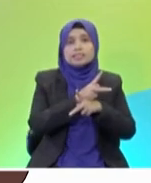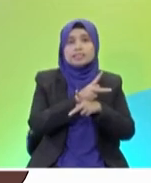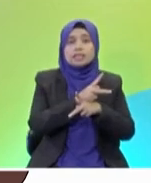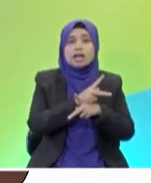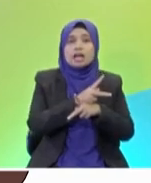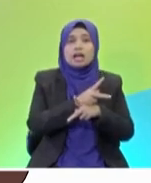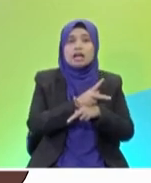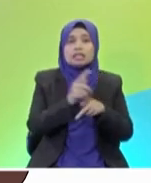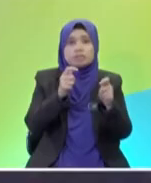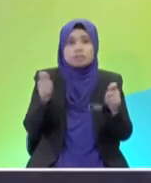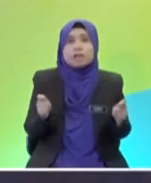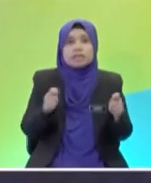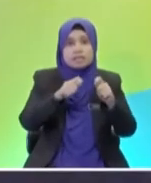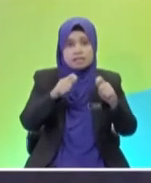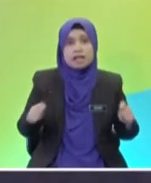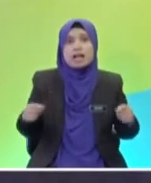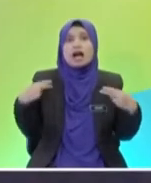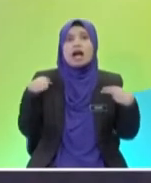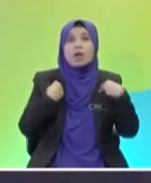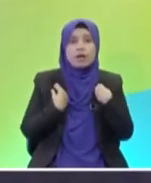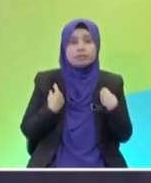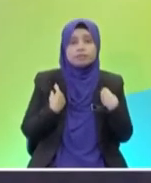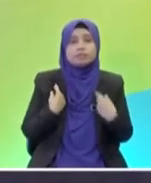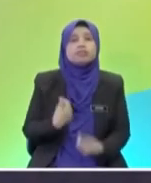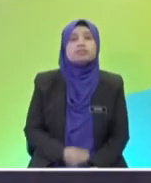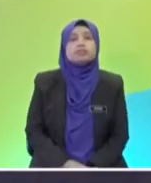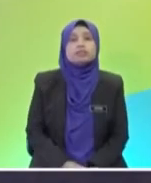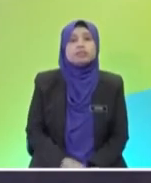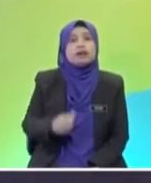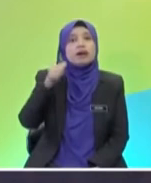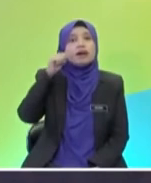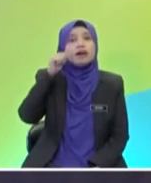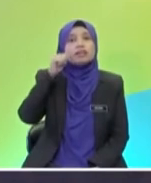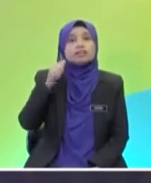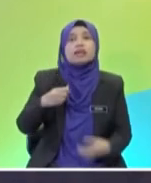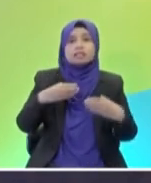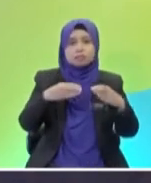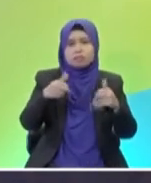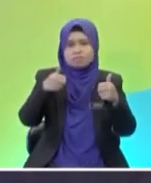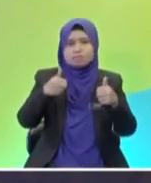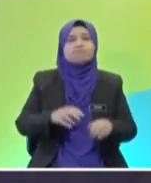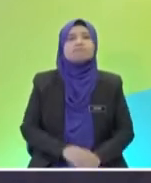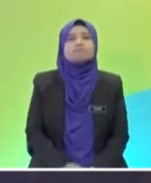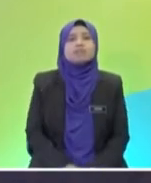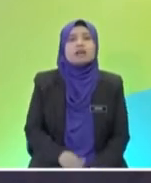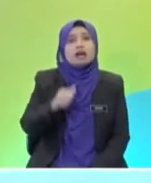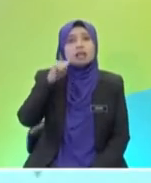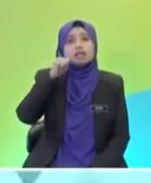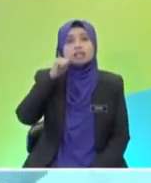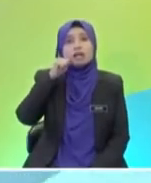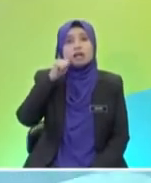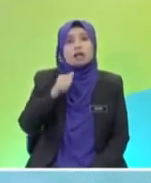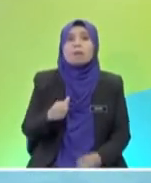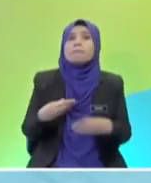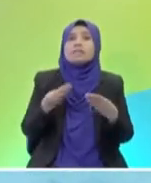of extinction. Arisha raised the hand the fastest. The fastest, so is it? Go, yeah. Okay, Arisha, give me